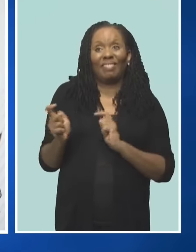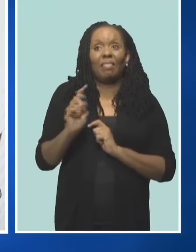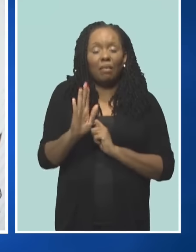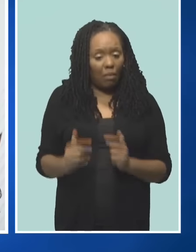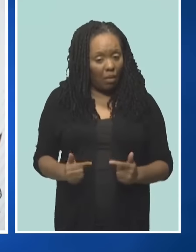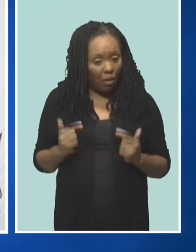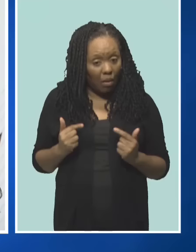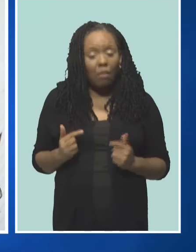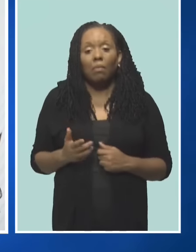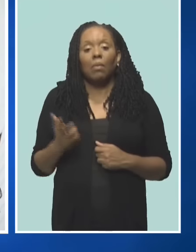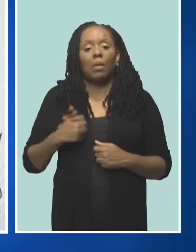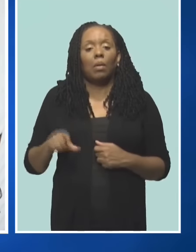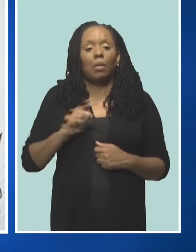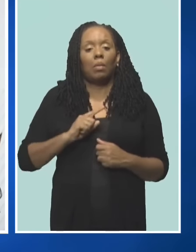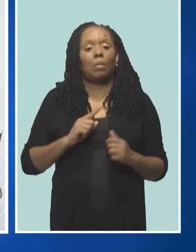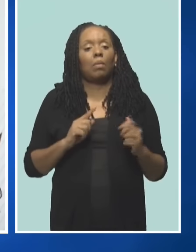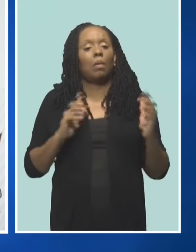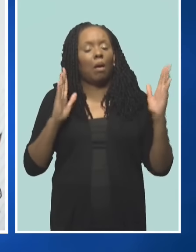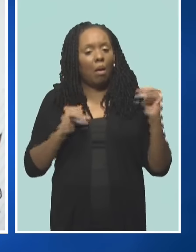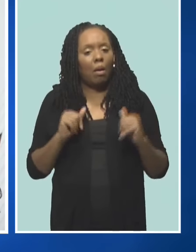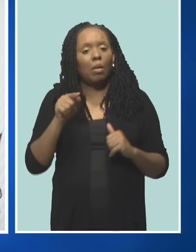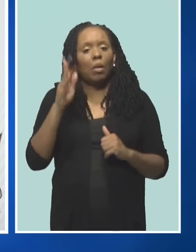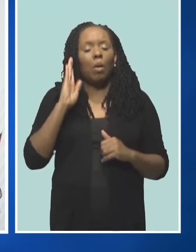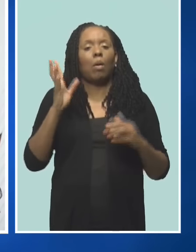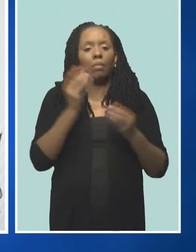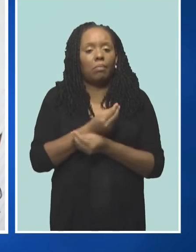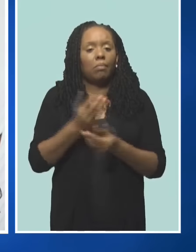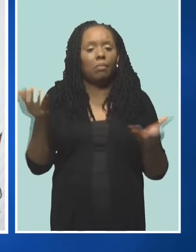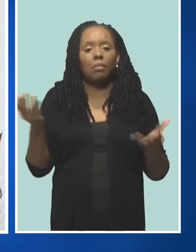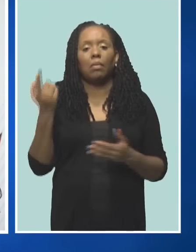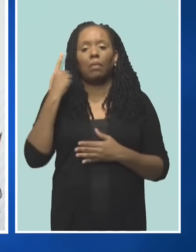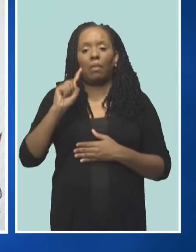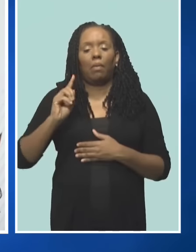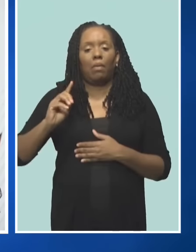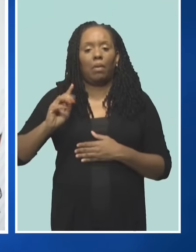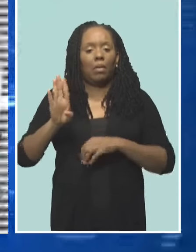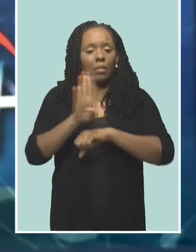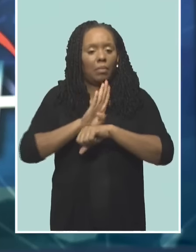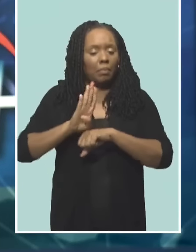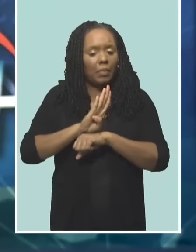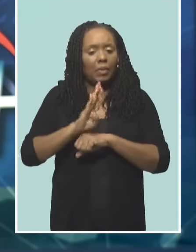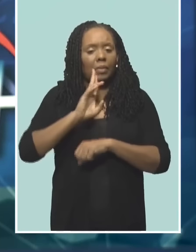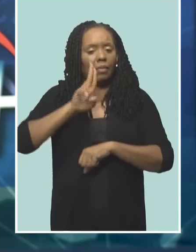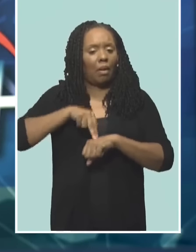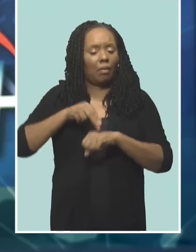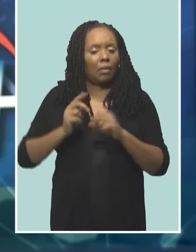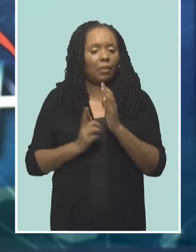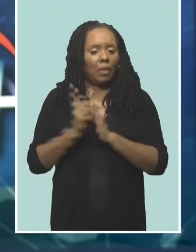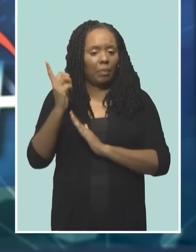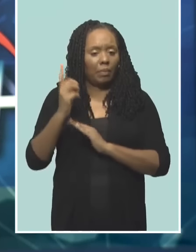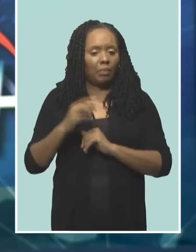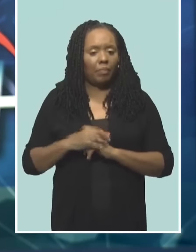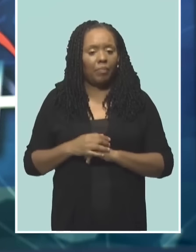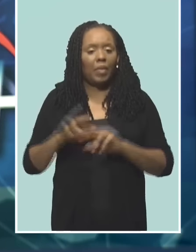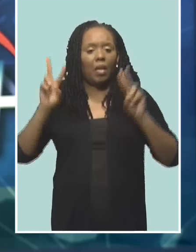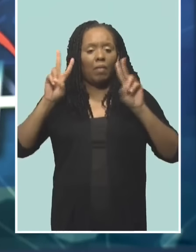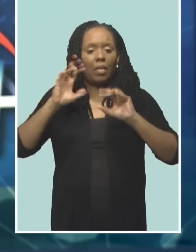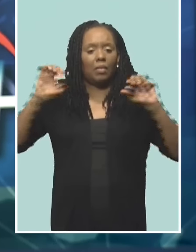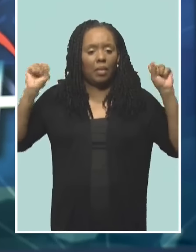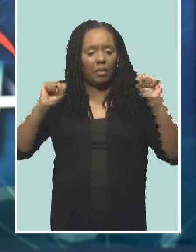expect that you will contribute to our national development. Vice President for